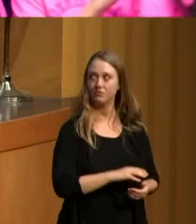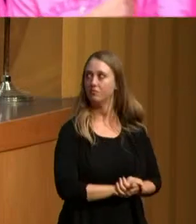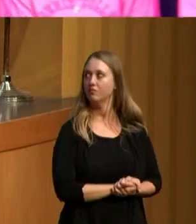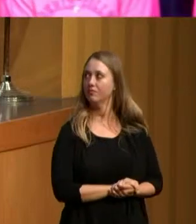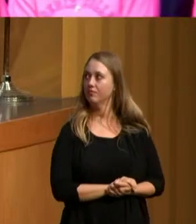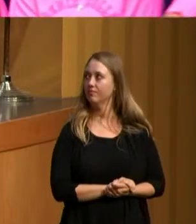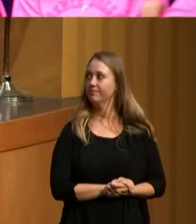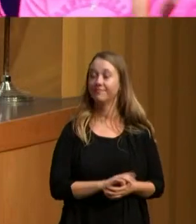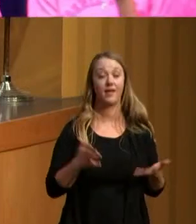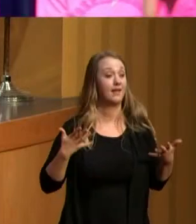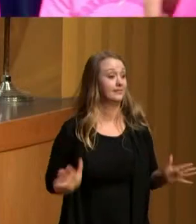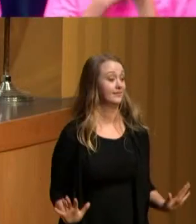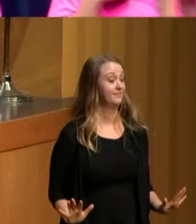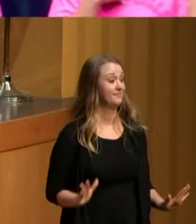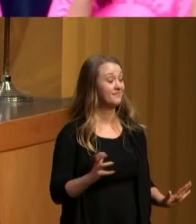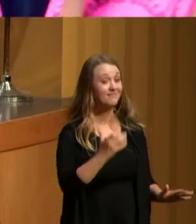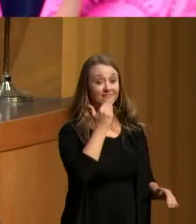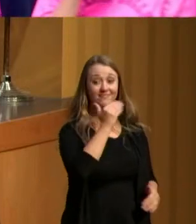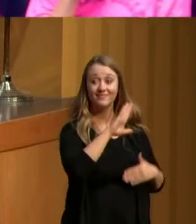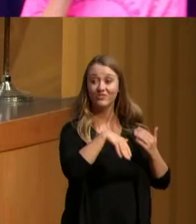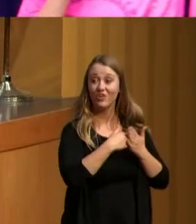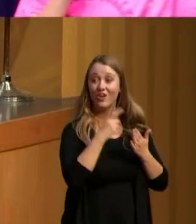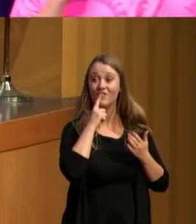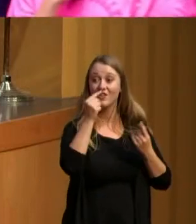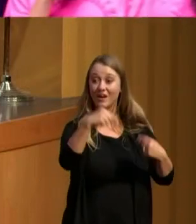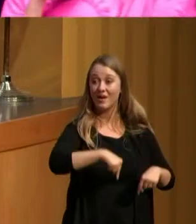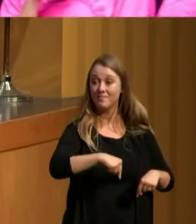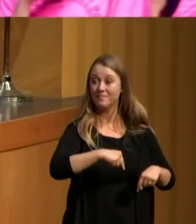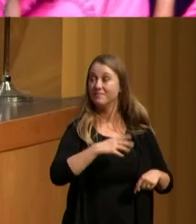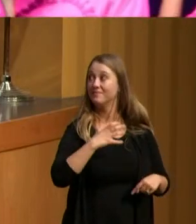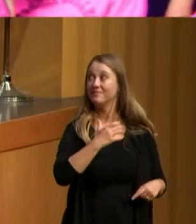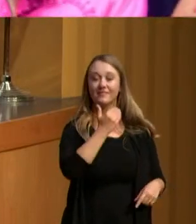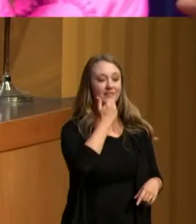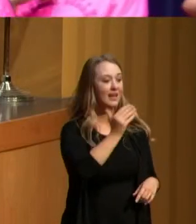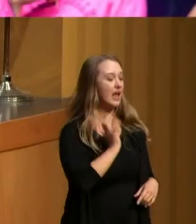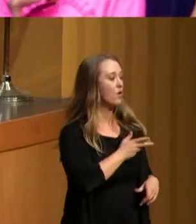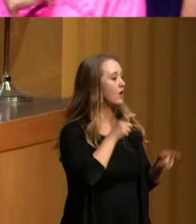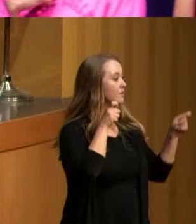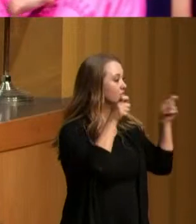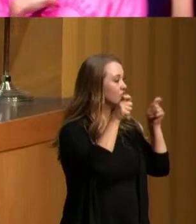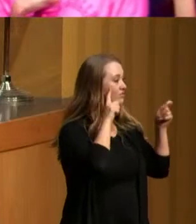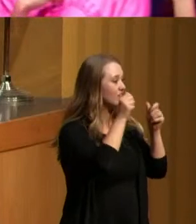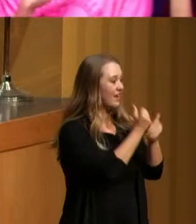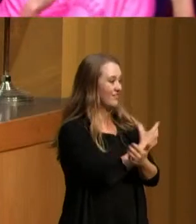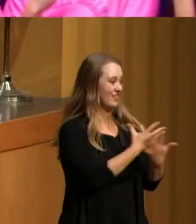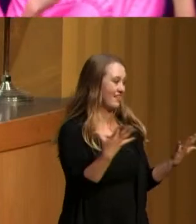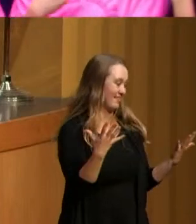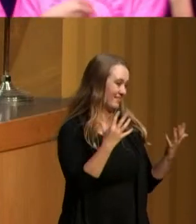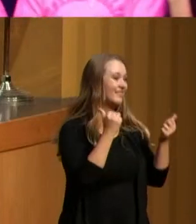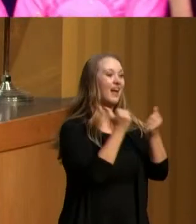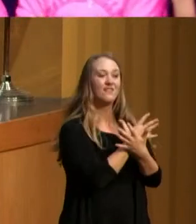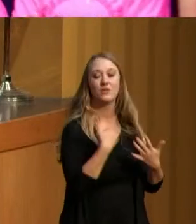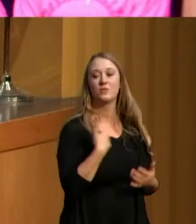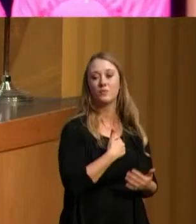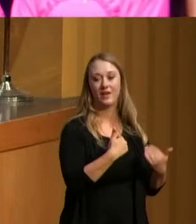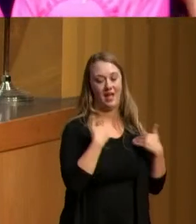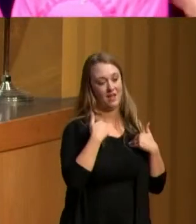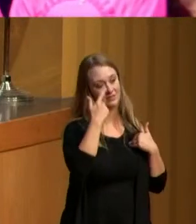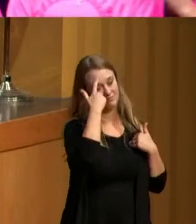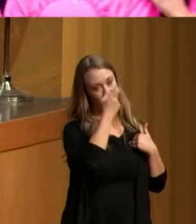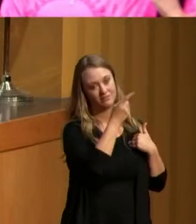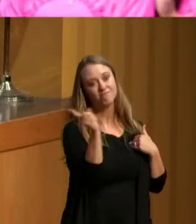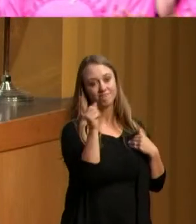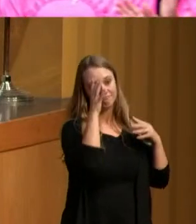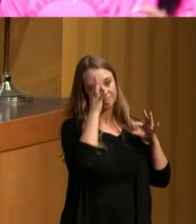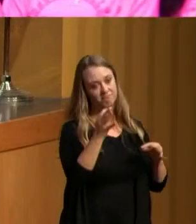So that's it. I want to thank everybody for coming. I thank our administration for everything. Everything that we have is due to you folks. Thank you